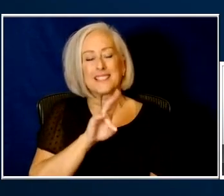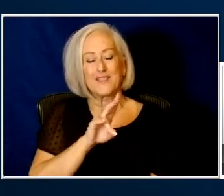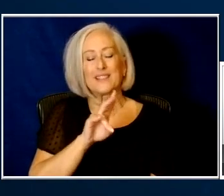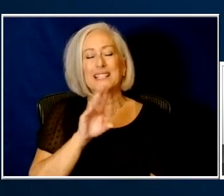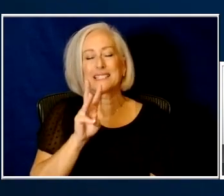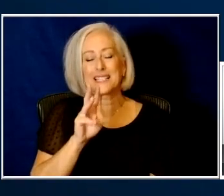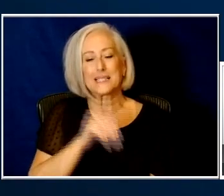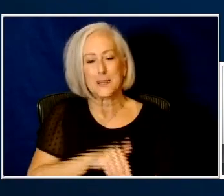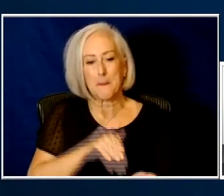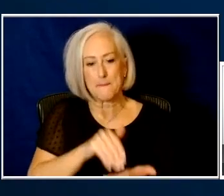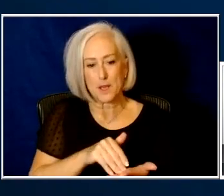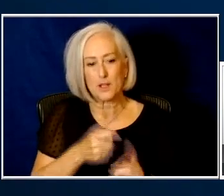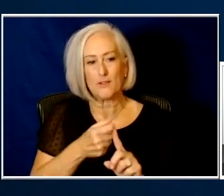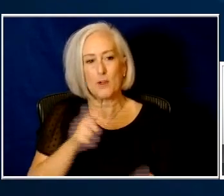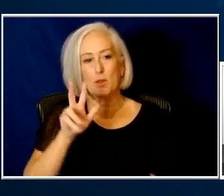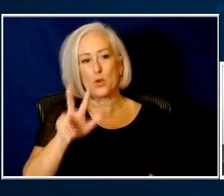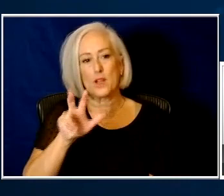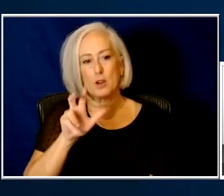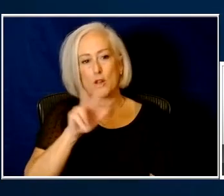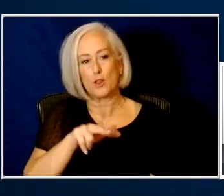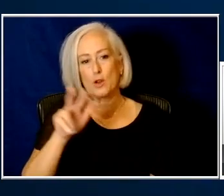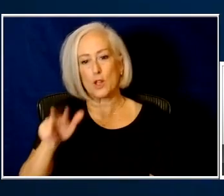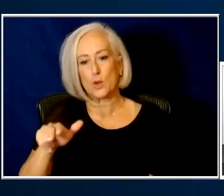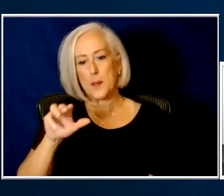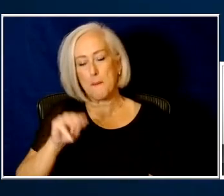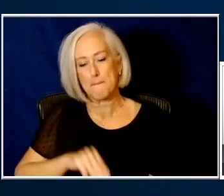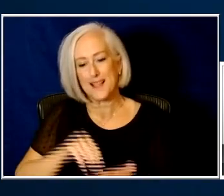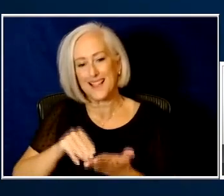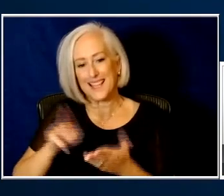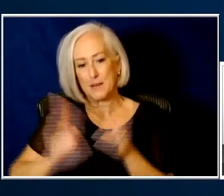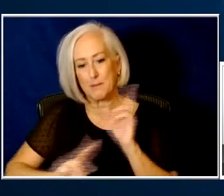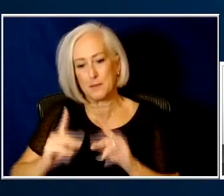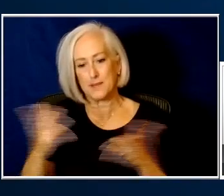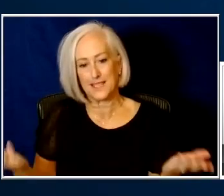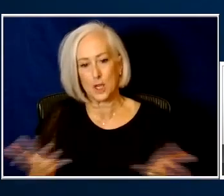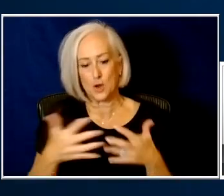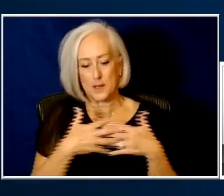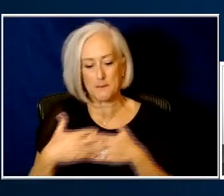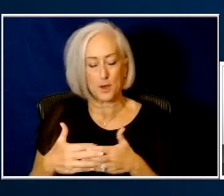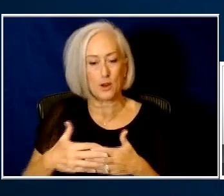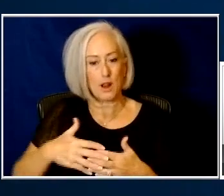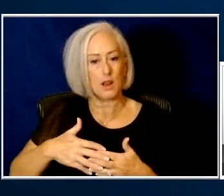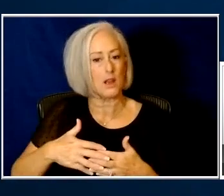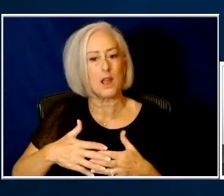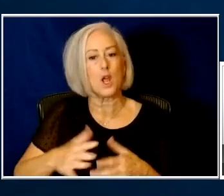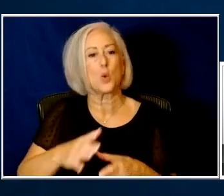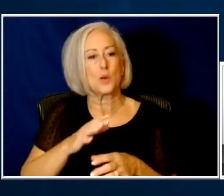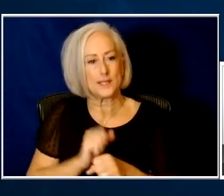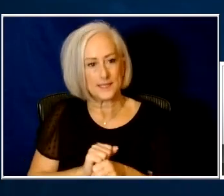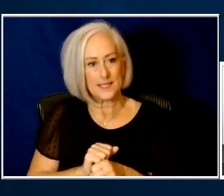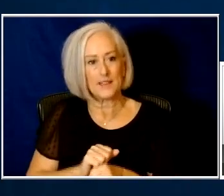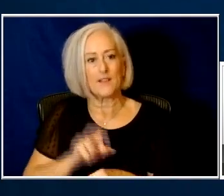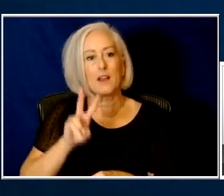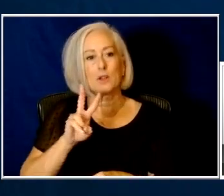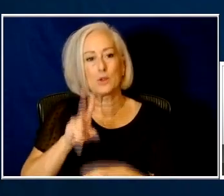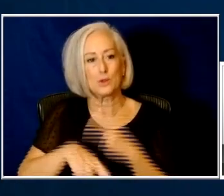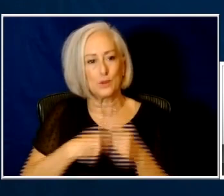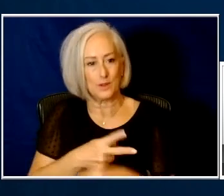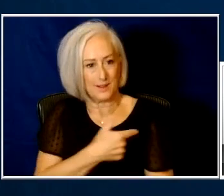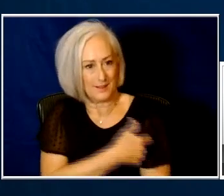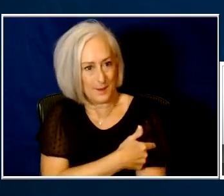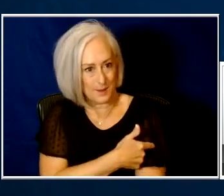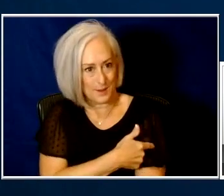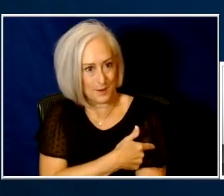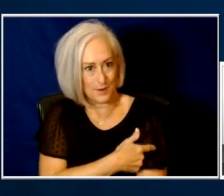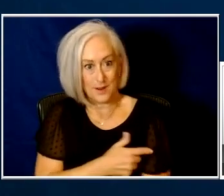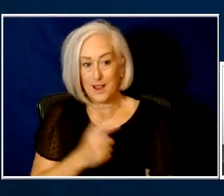333 million have gotten the bivalent booster. You and I got it last week on this show when I looked super cool in a tank top. Yeah. Live long